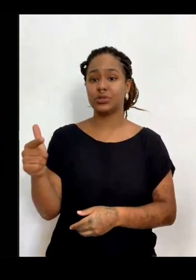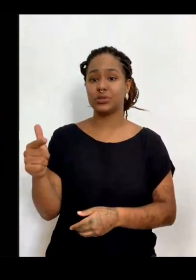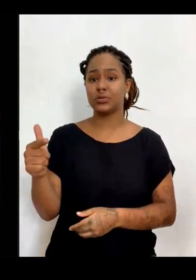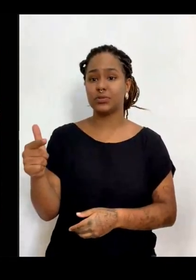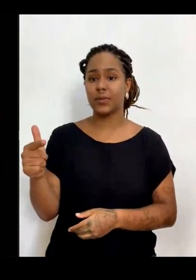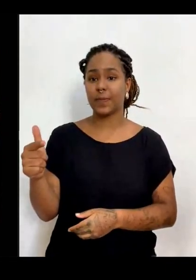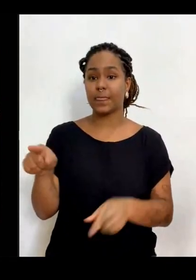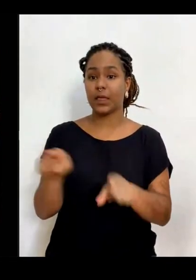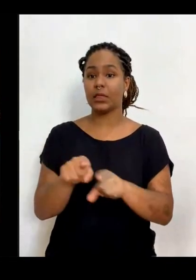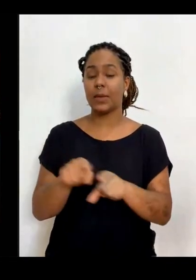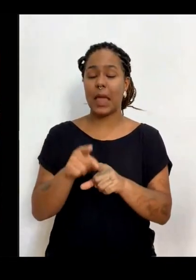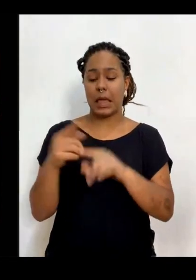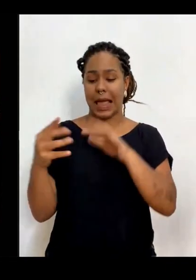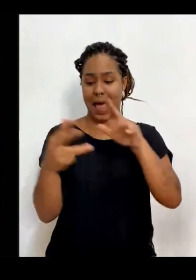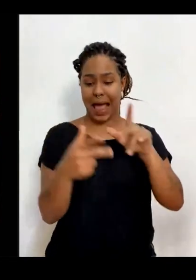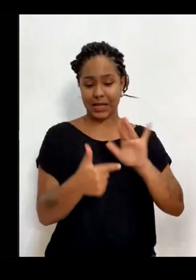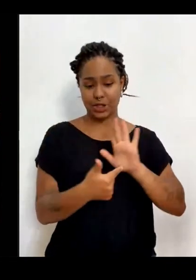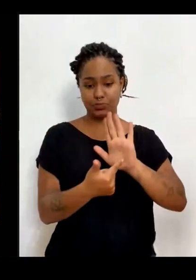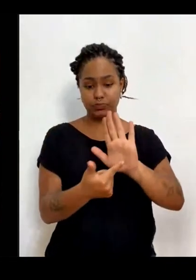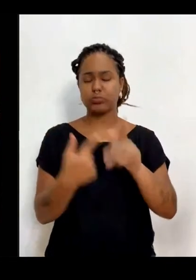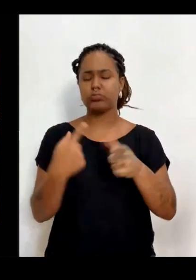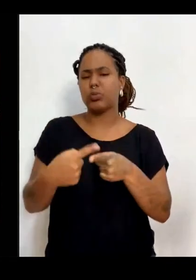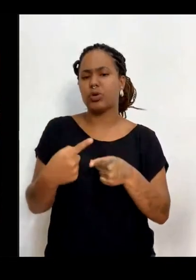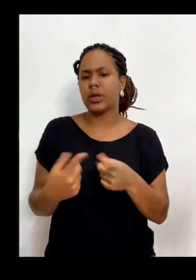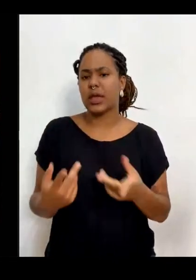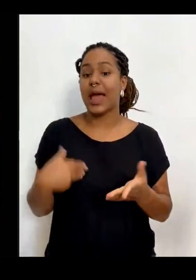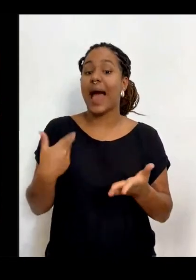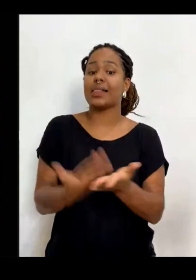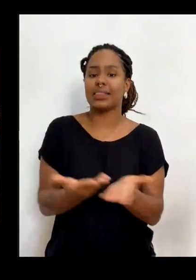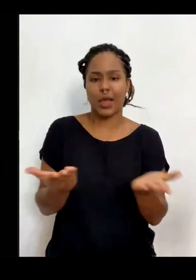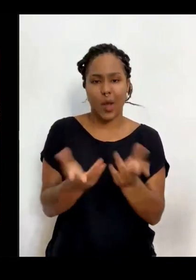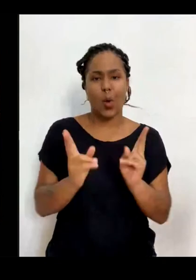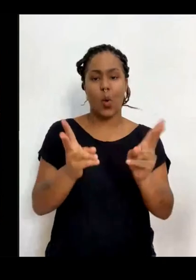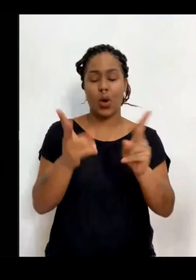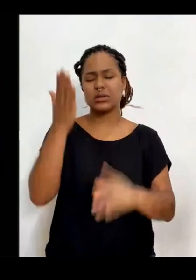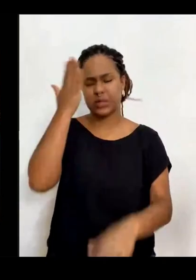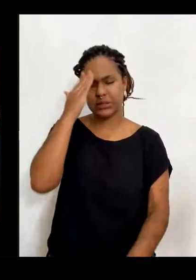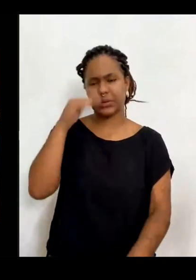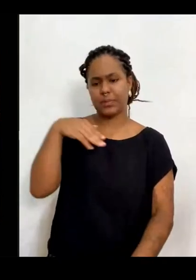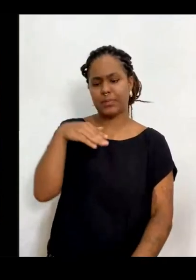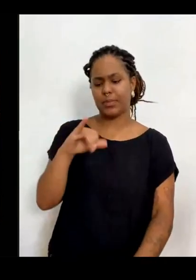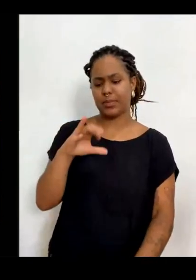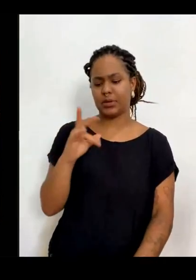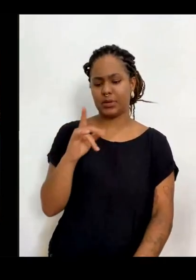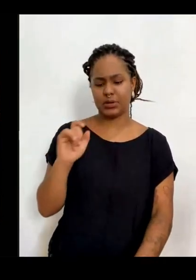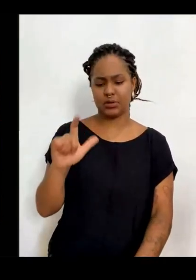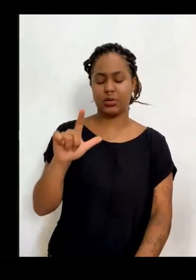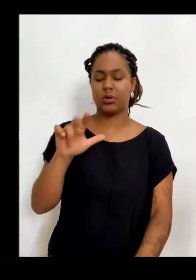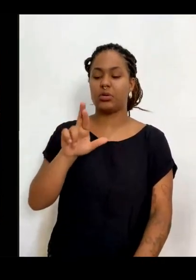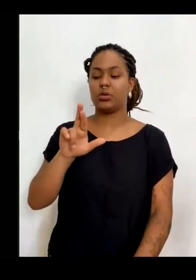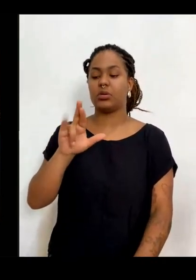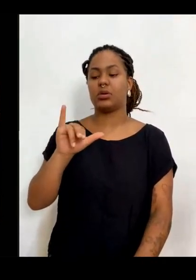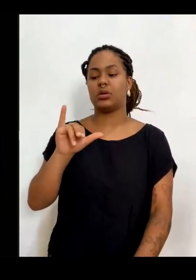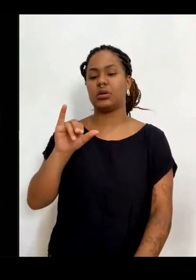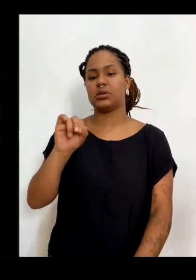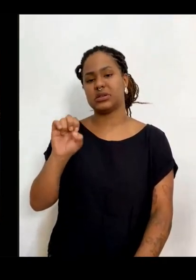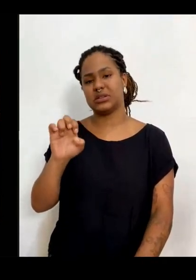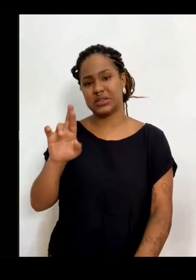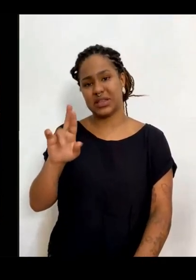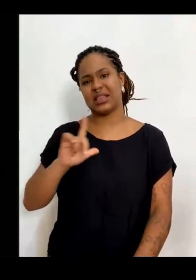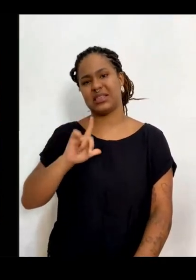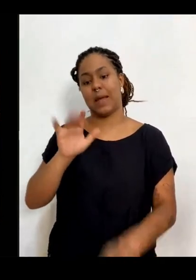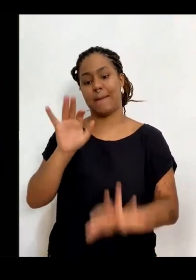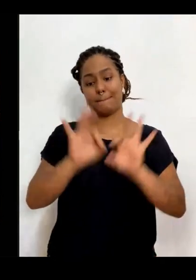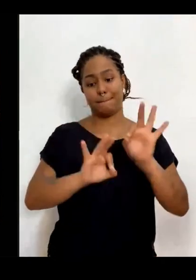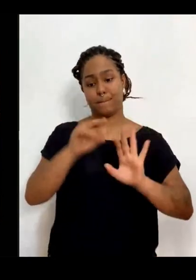Michael heiser's huge project in the desert which simply ignores the history of the Earth the